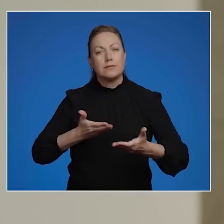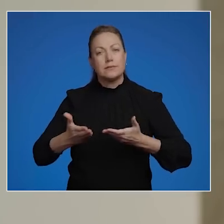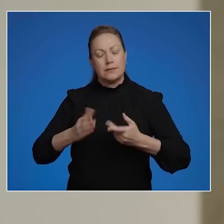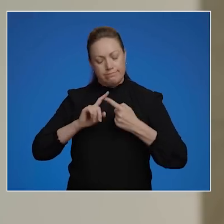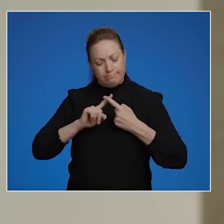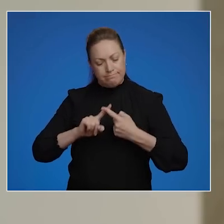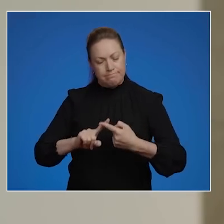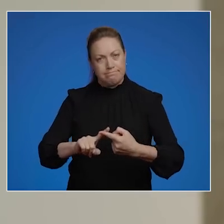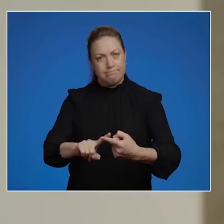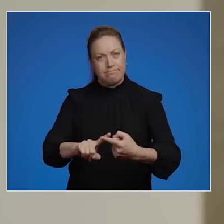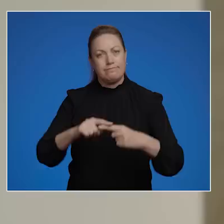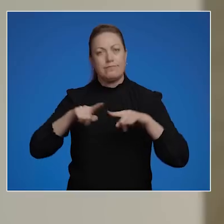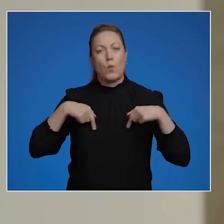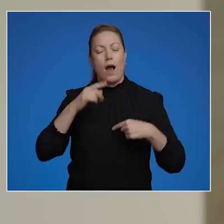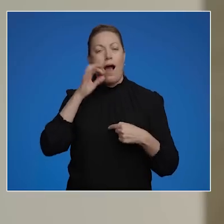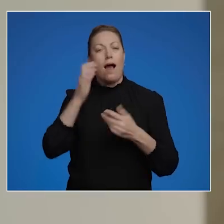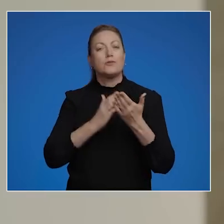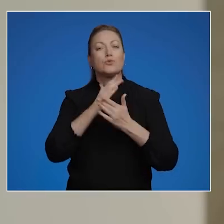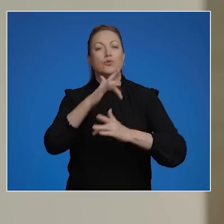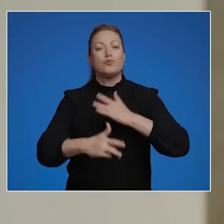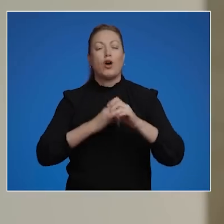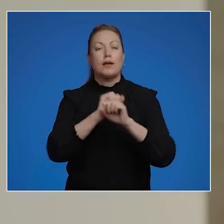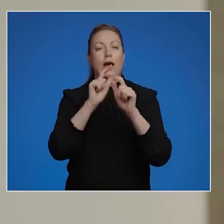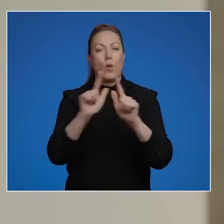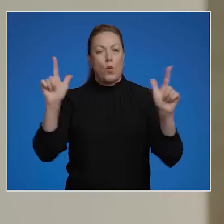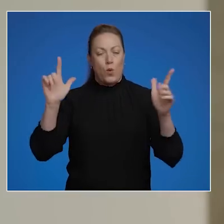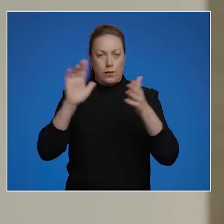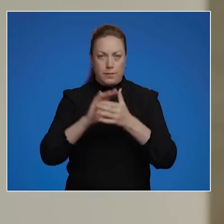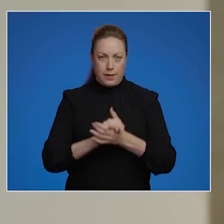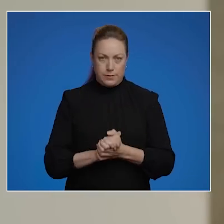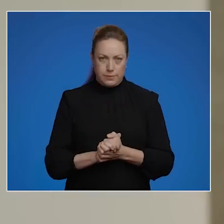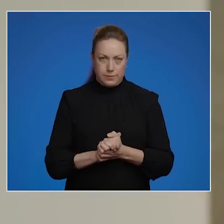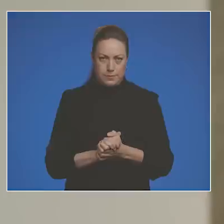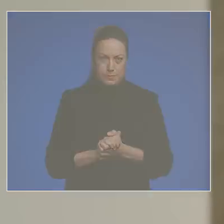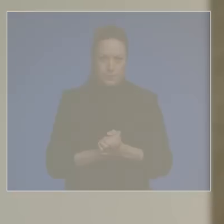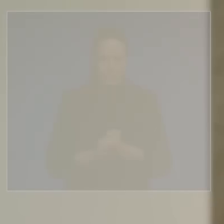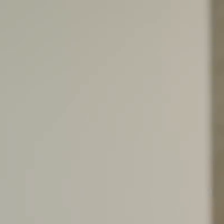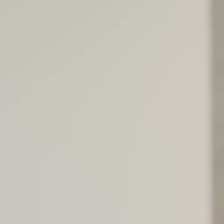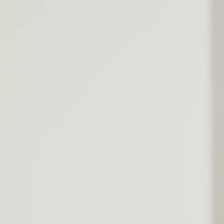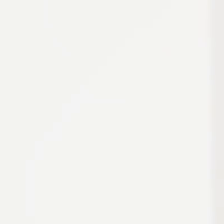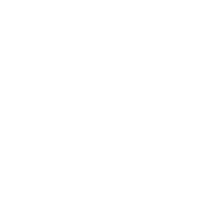unconditionally. We ask this through Christ our Lord. Amen.